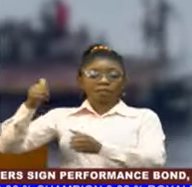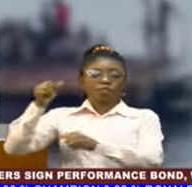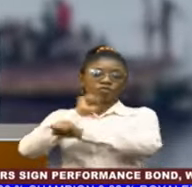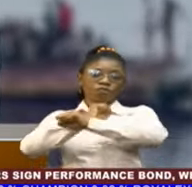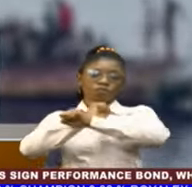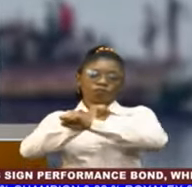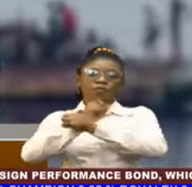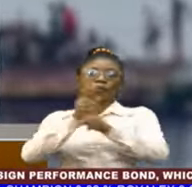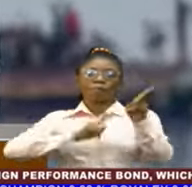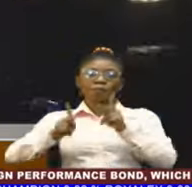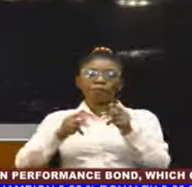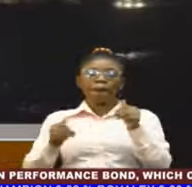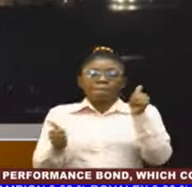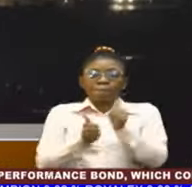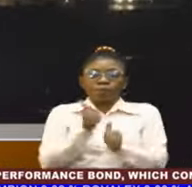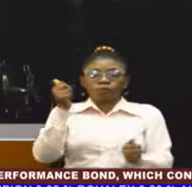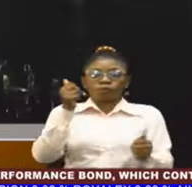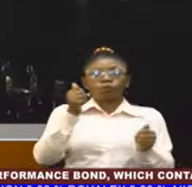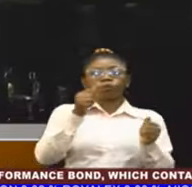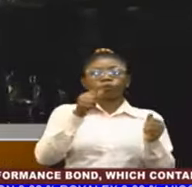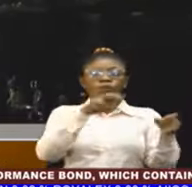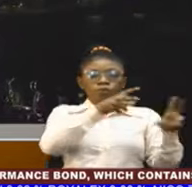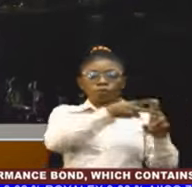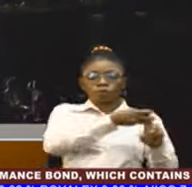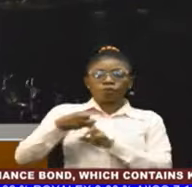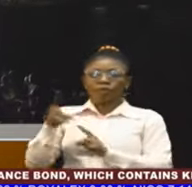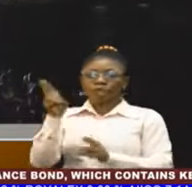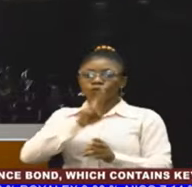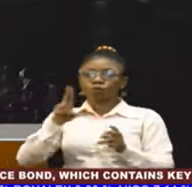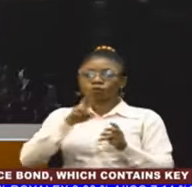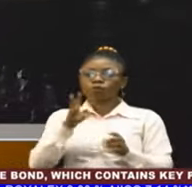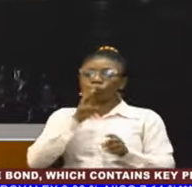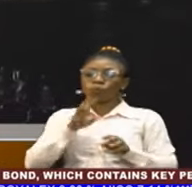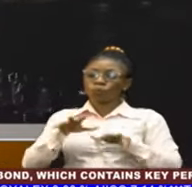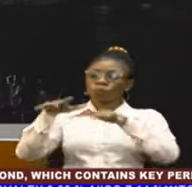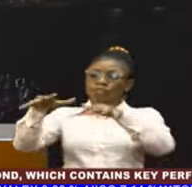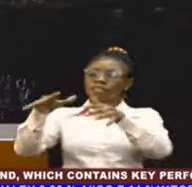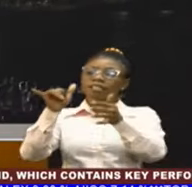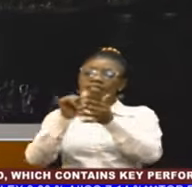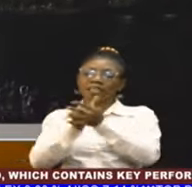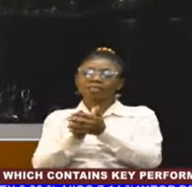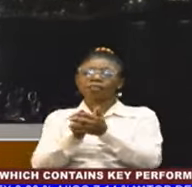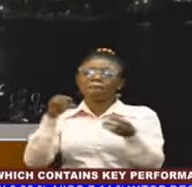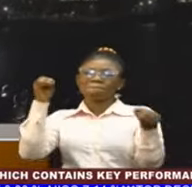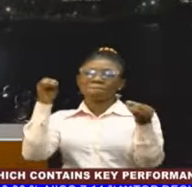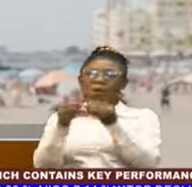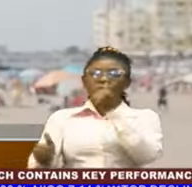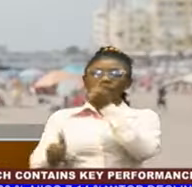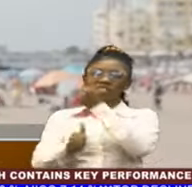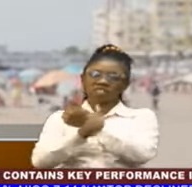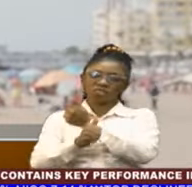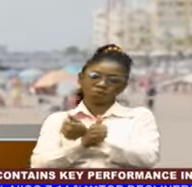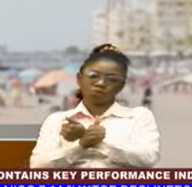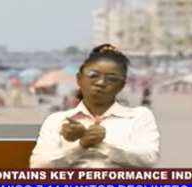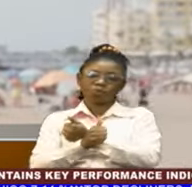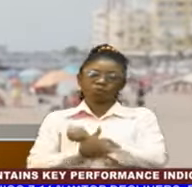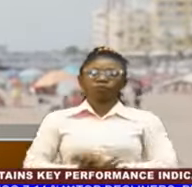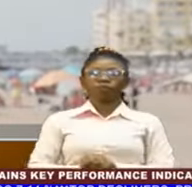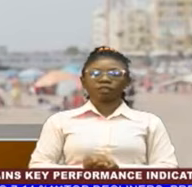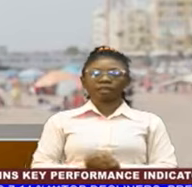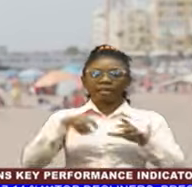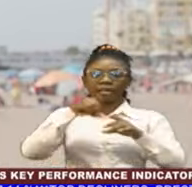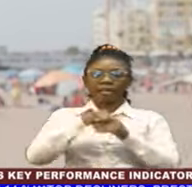smugglers smuggle their cargo through the sea, which is considered even more dangerous. A lot in this big